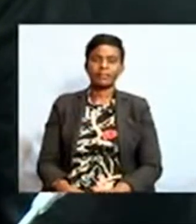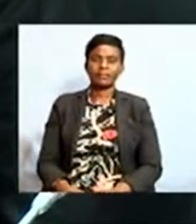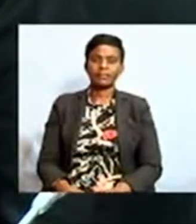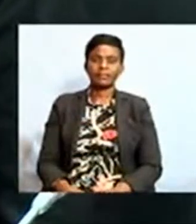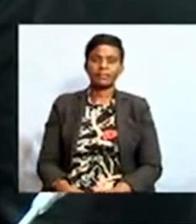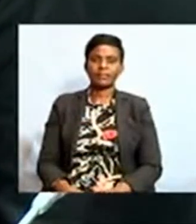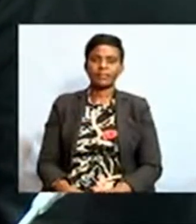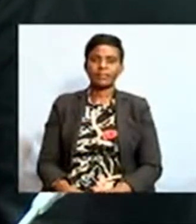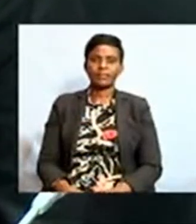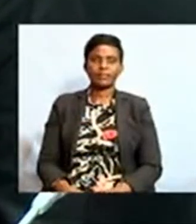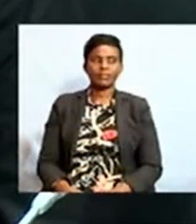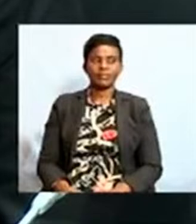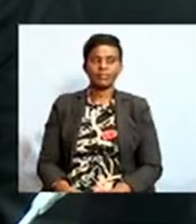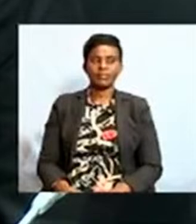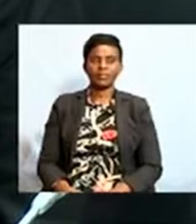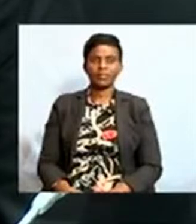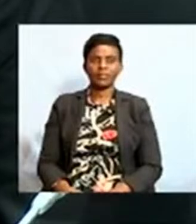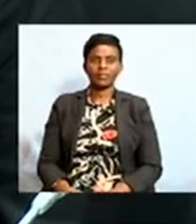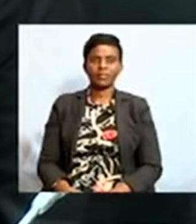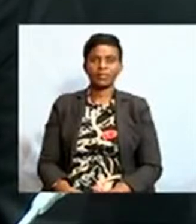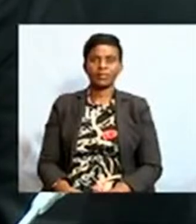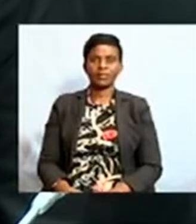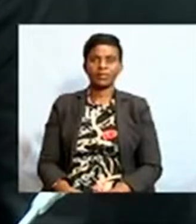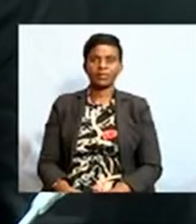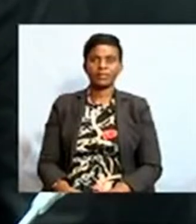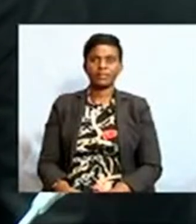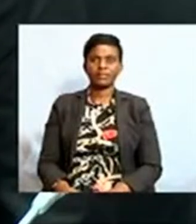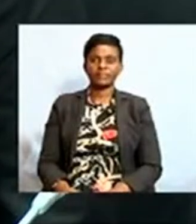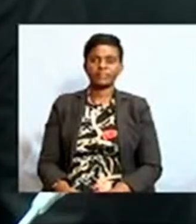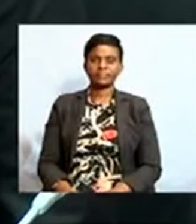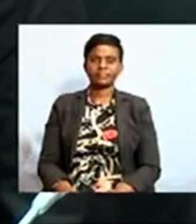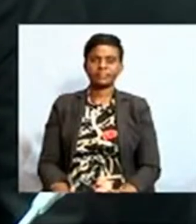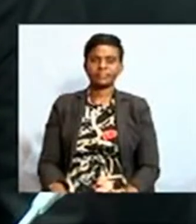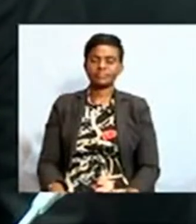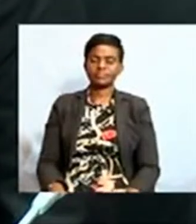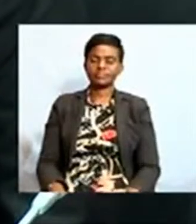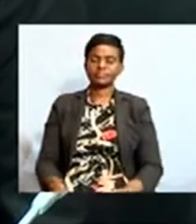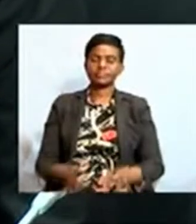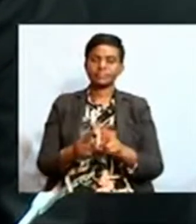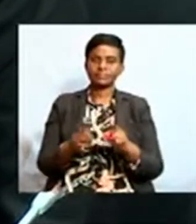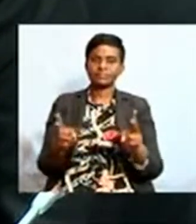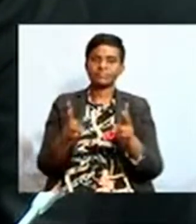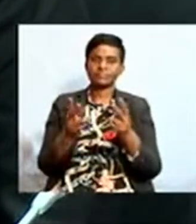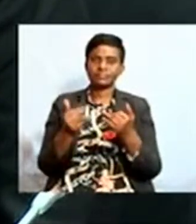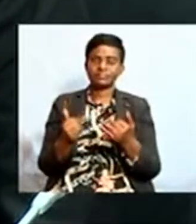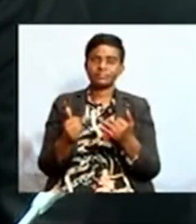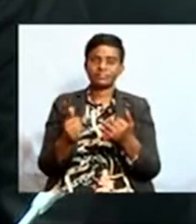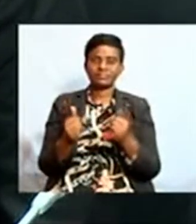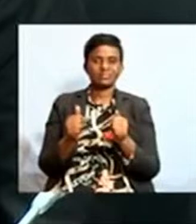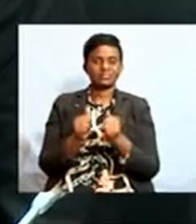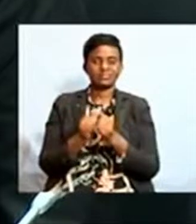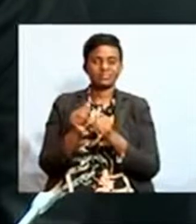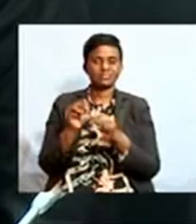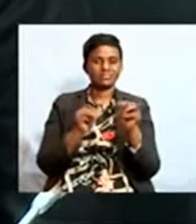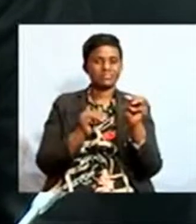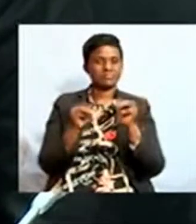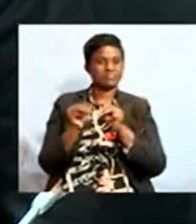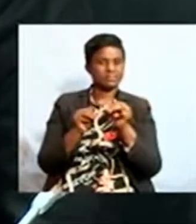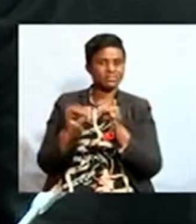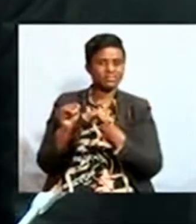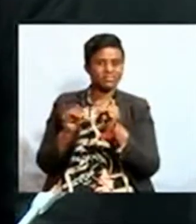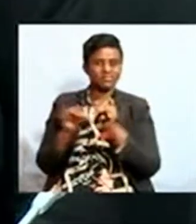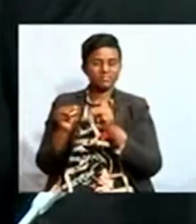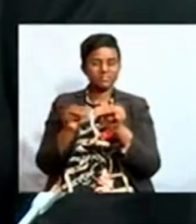VAT at the port of entry. So therefore, in terms of managing the battery funds, they